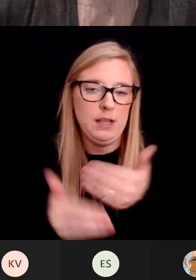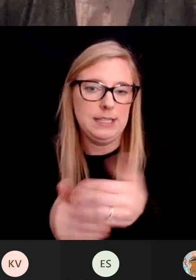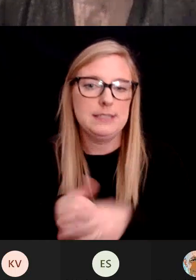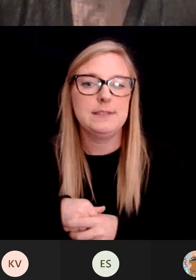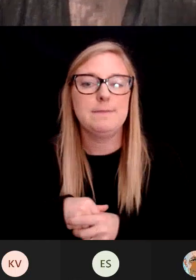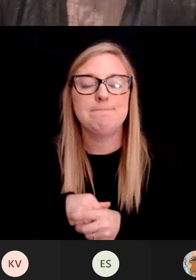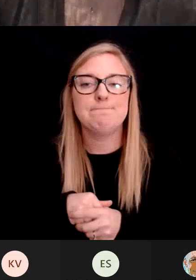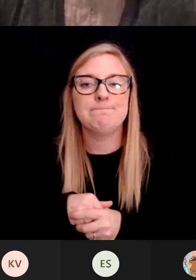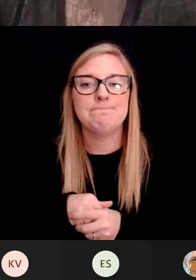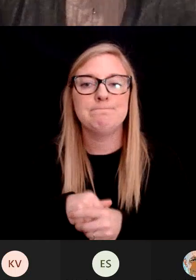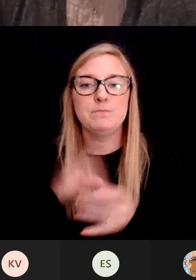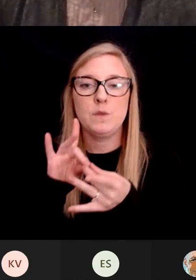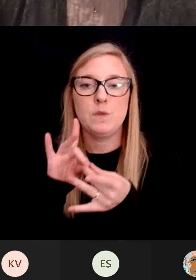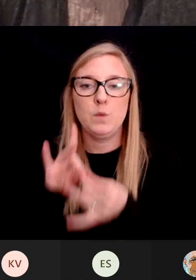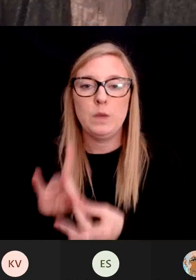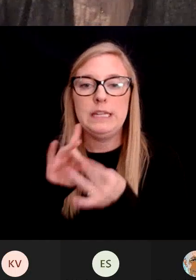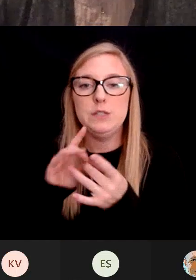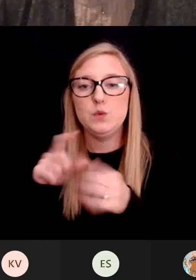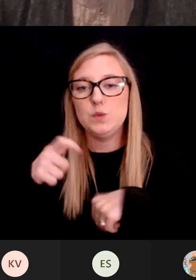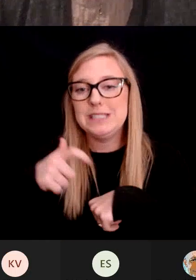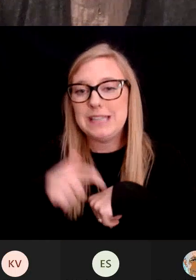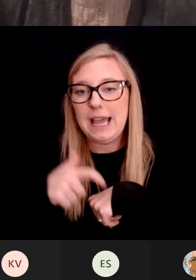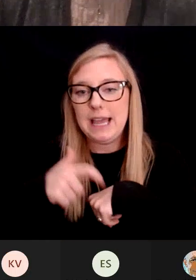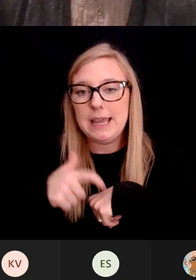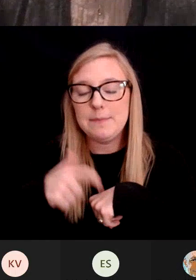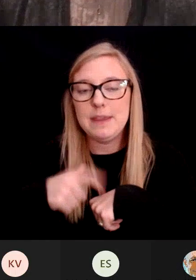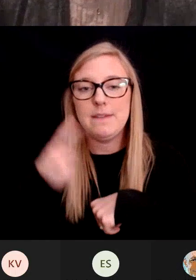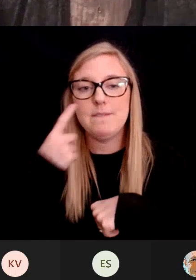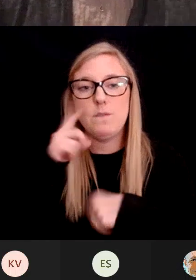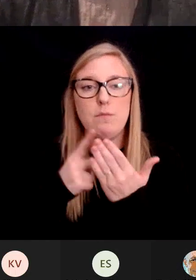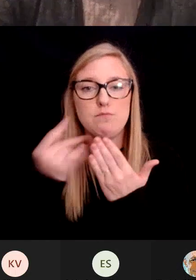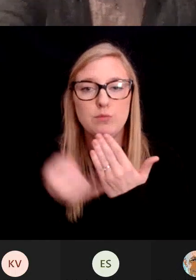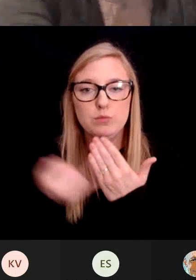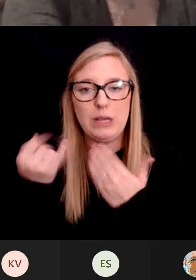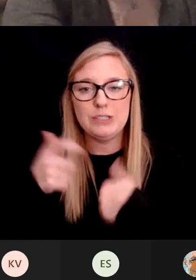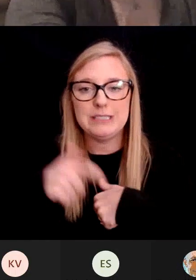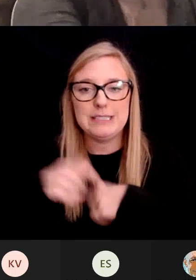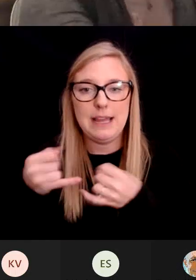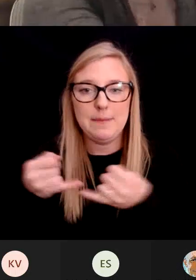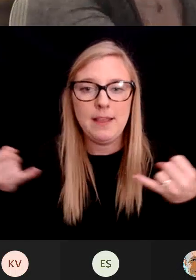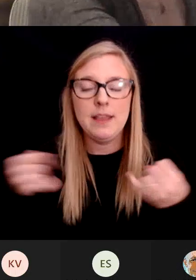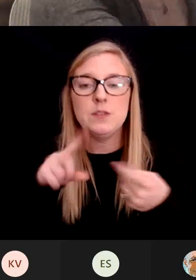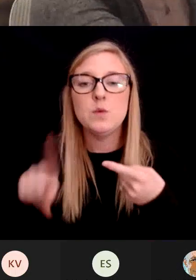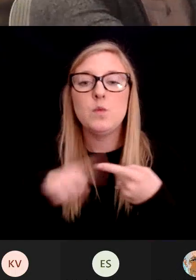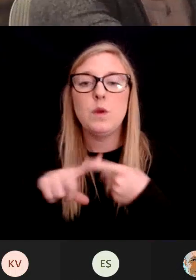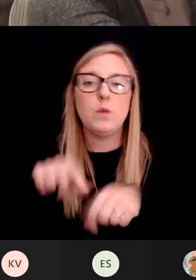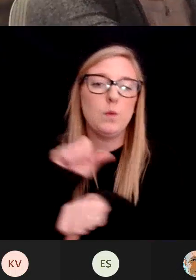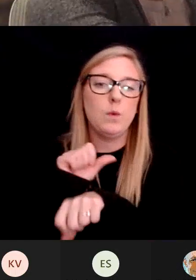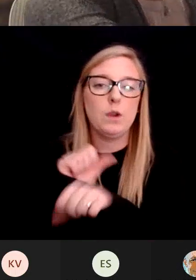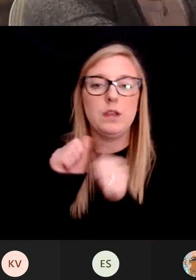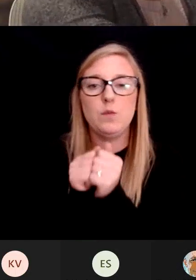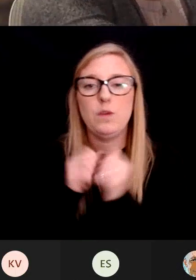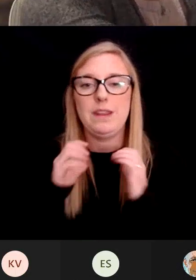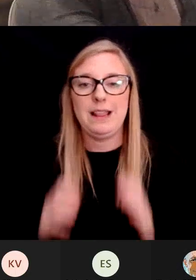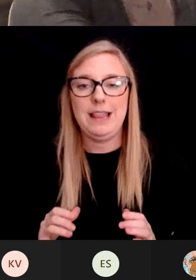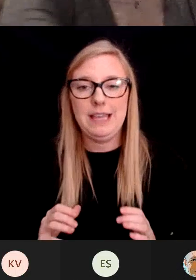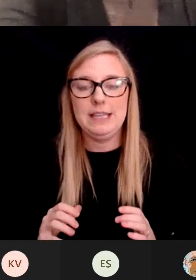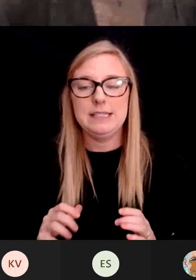as timing for project timelines, I think when we're working with clients, we